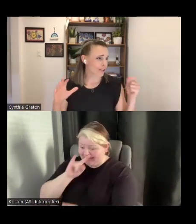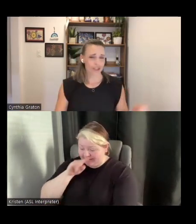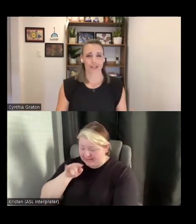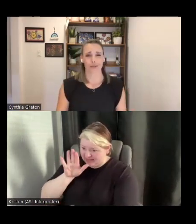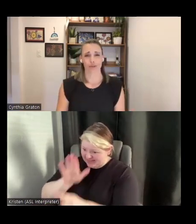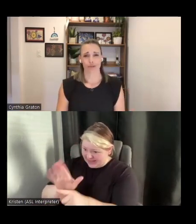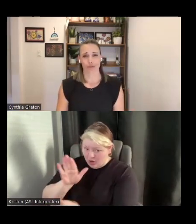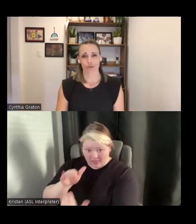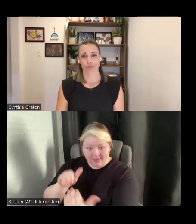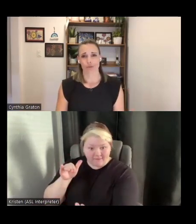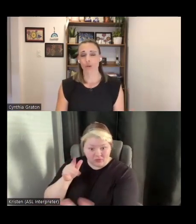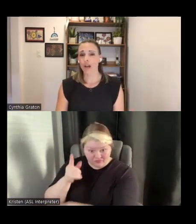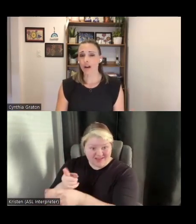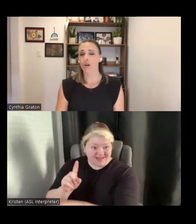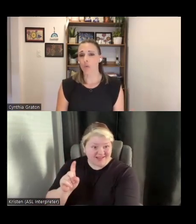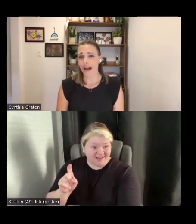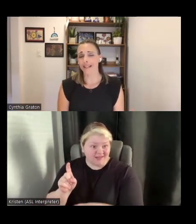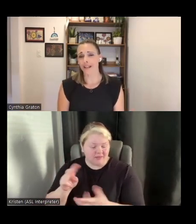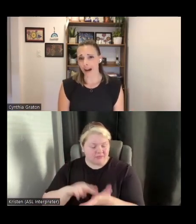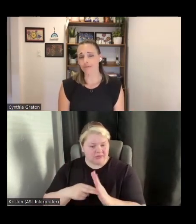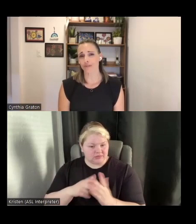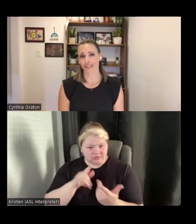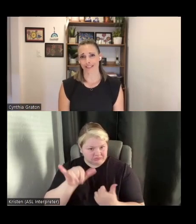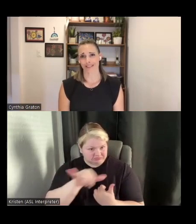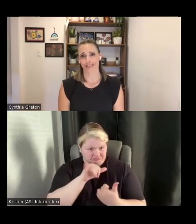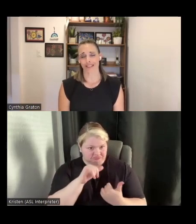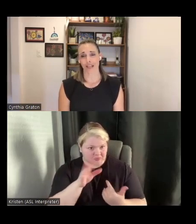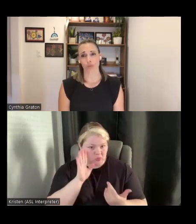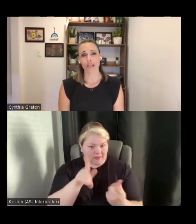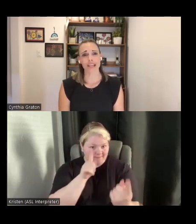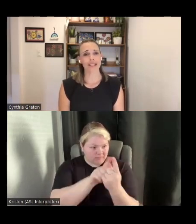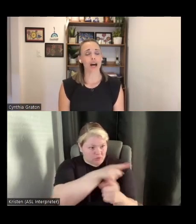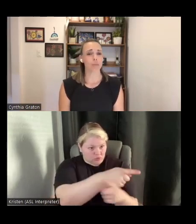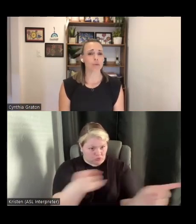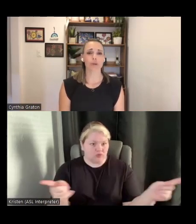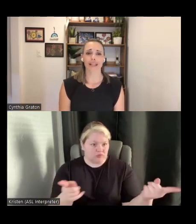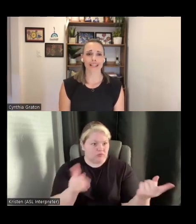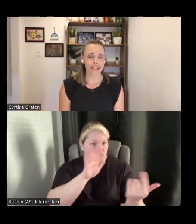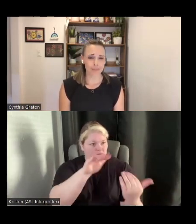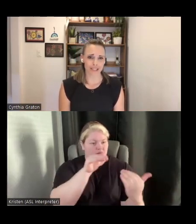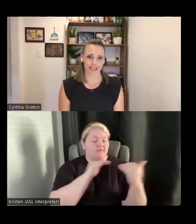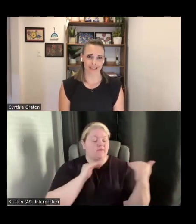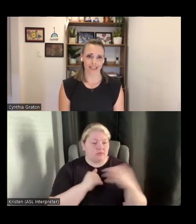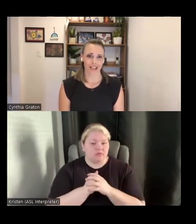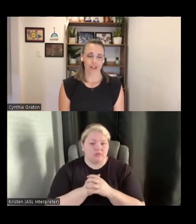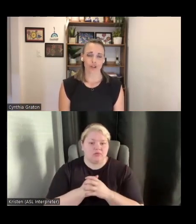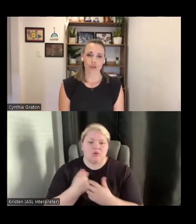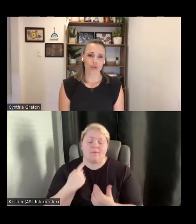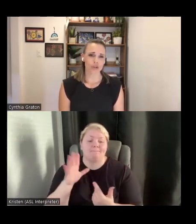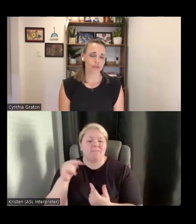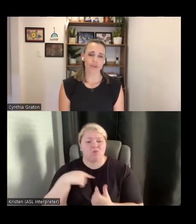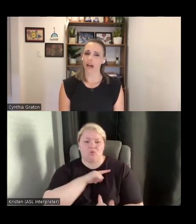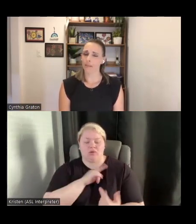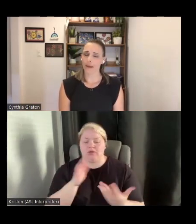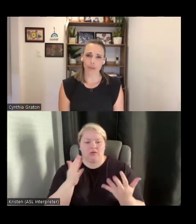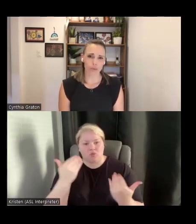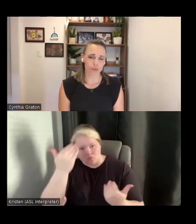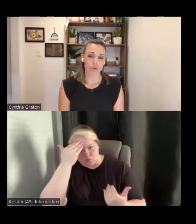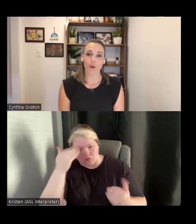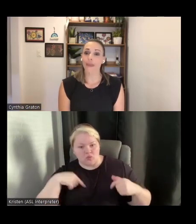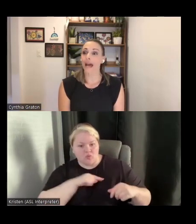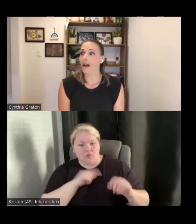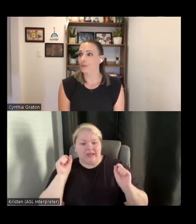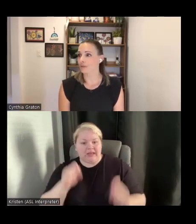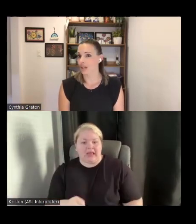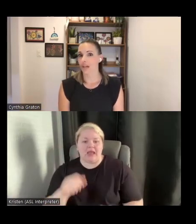in the trenches with you. We are quite confident that we can help you eliminate the use of timeout